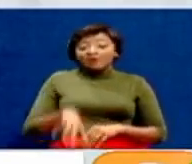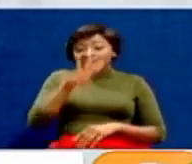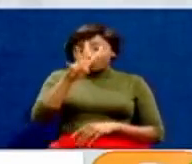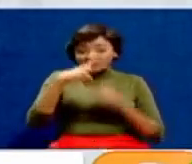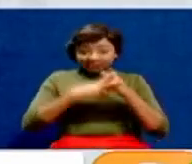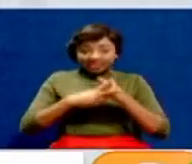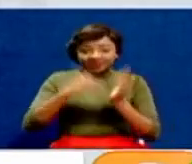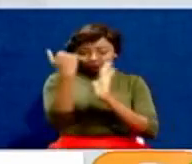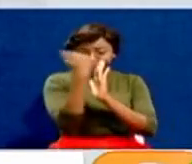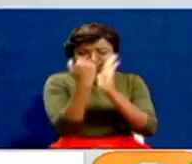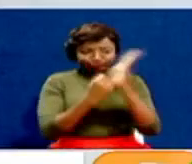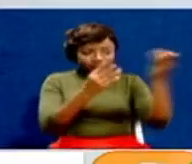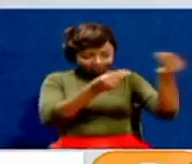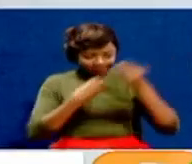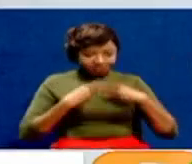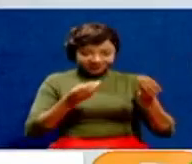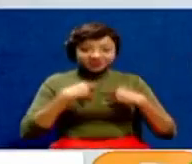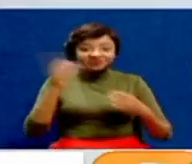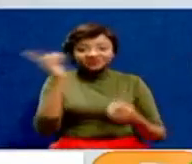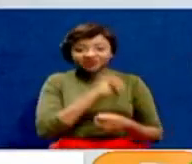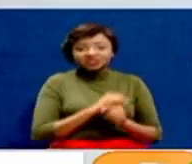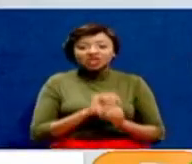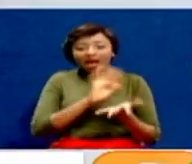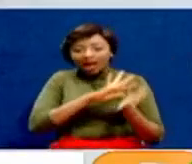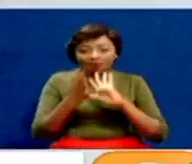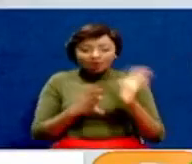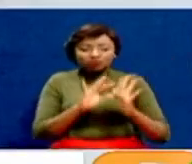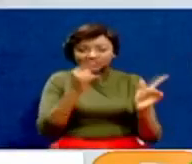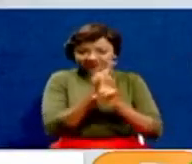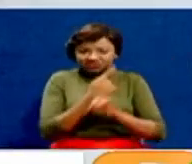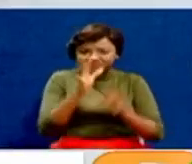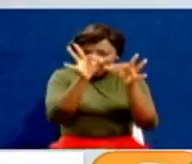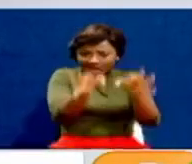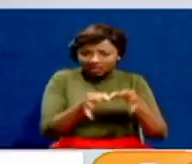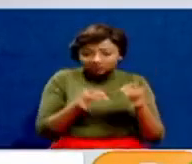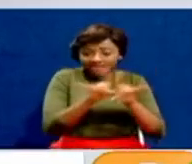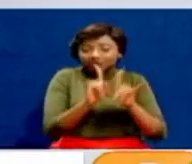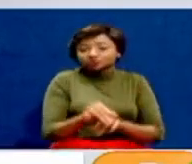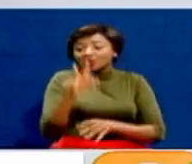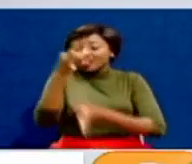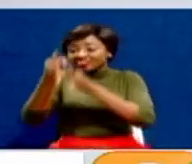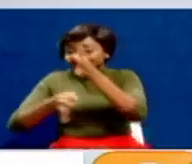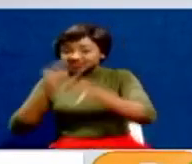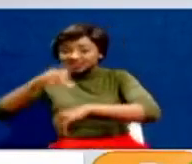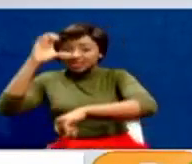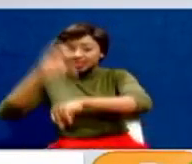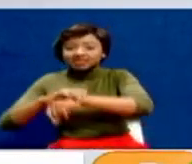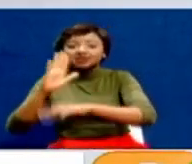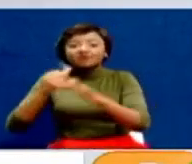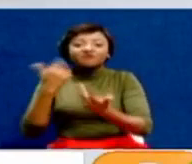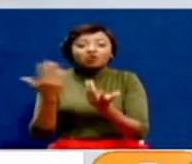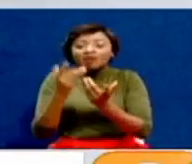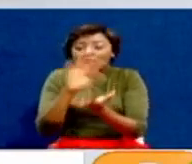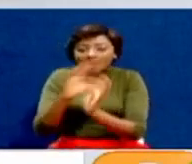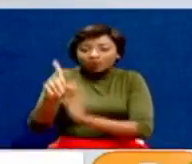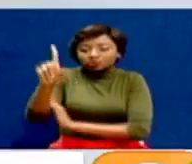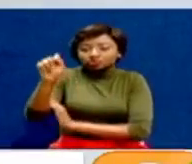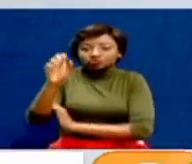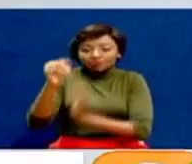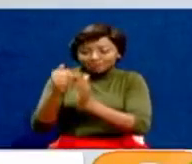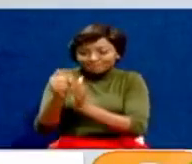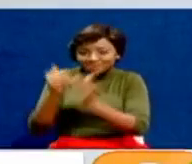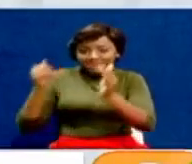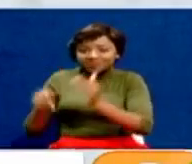been recorded with regards to the post-paid accounts, while 33 statements have been recorded on queries about